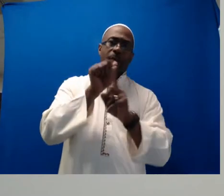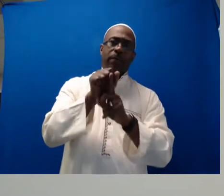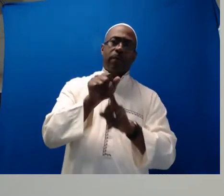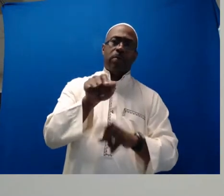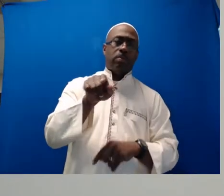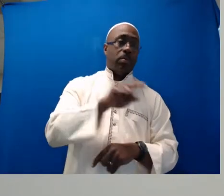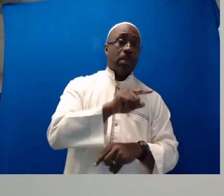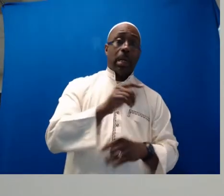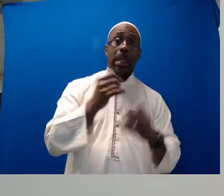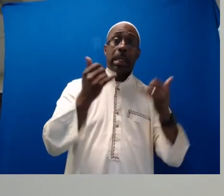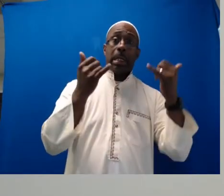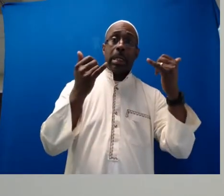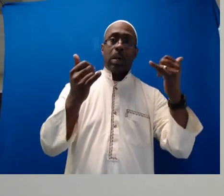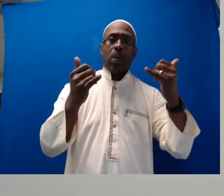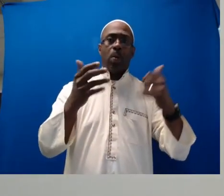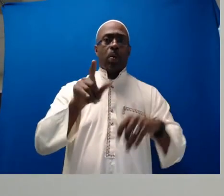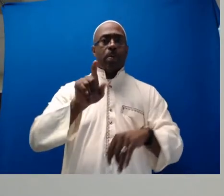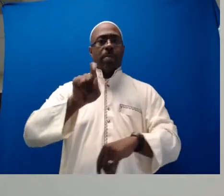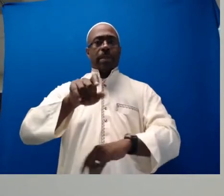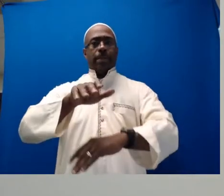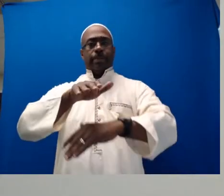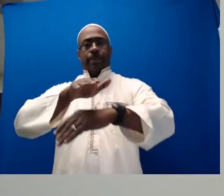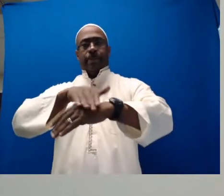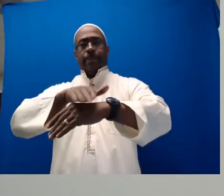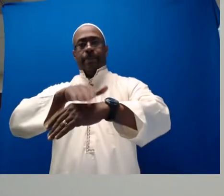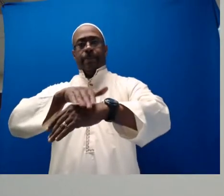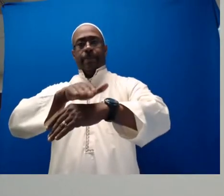So we want to be cautious of this.